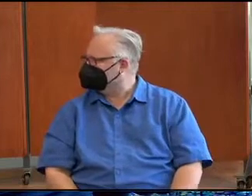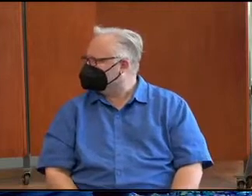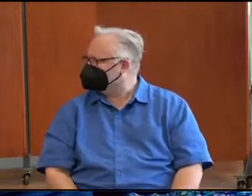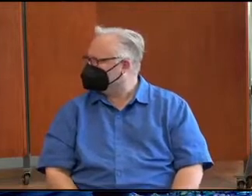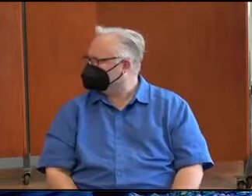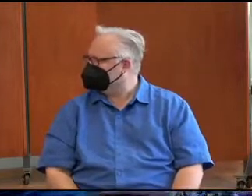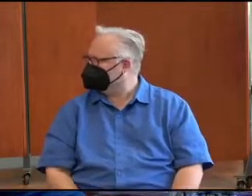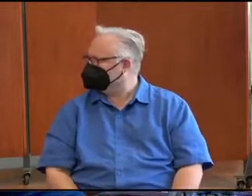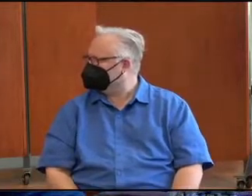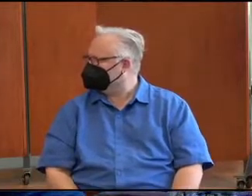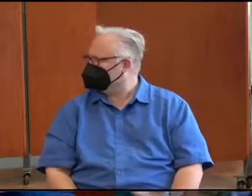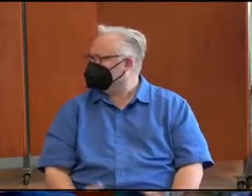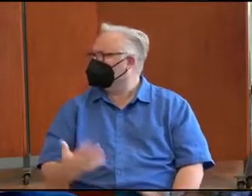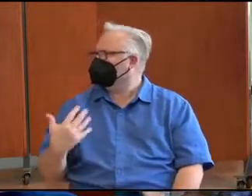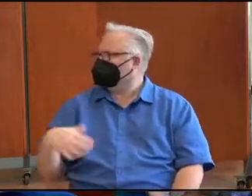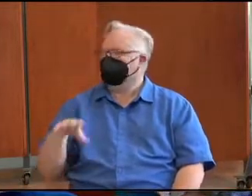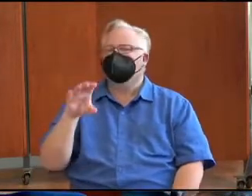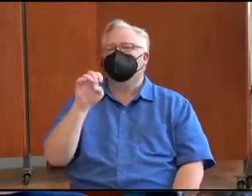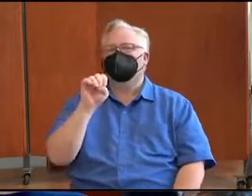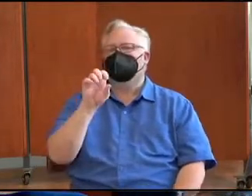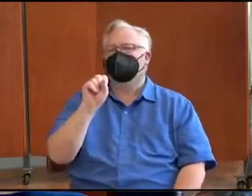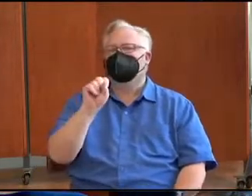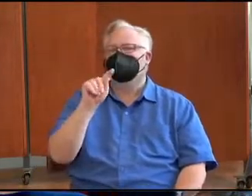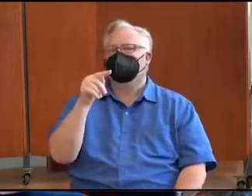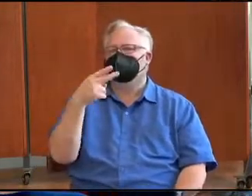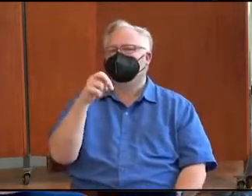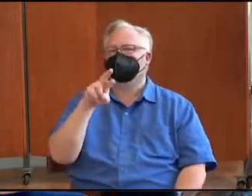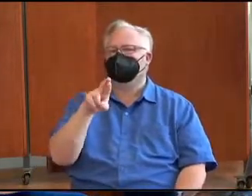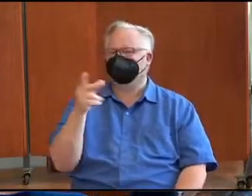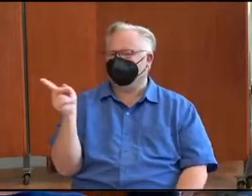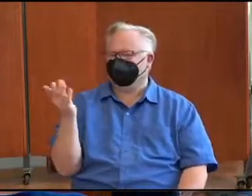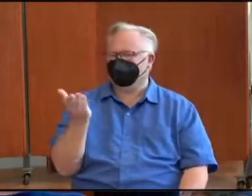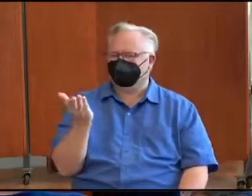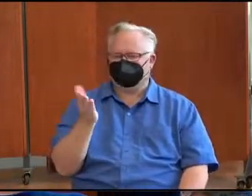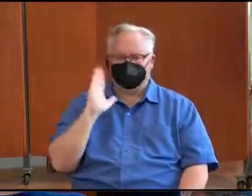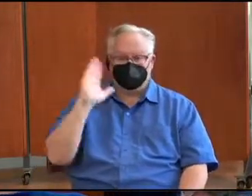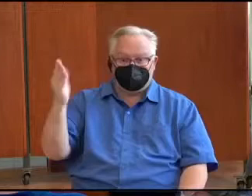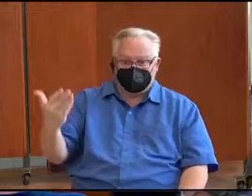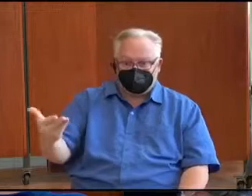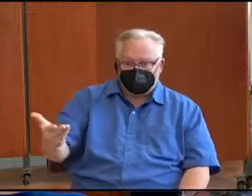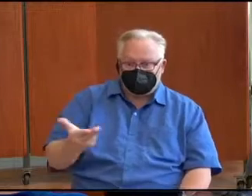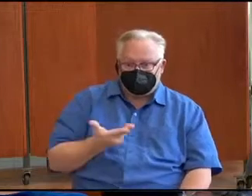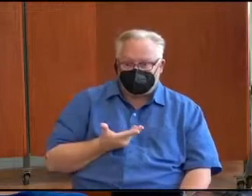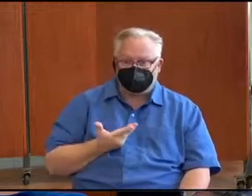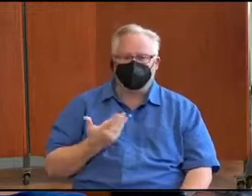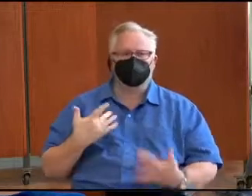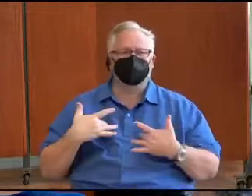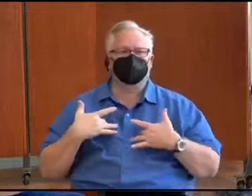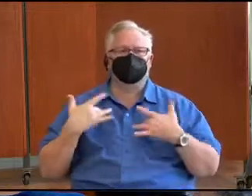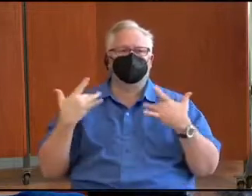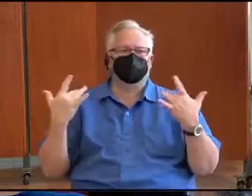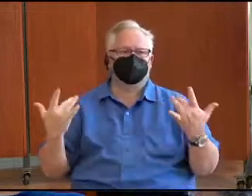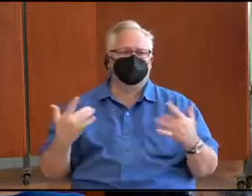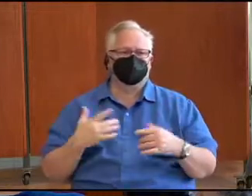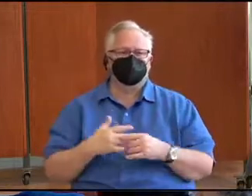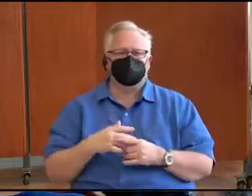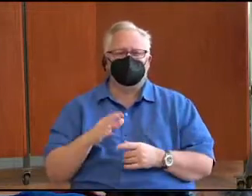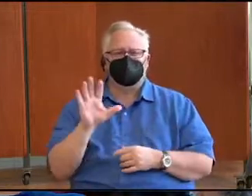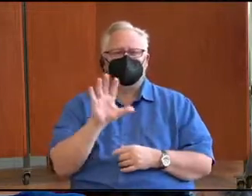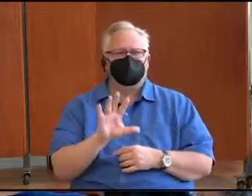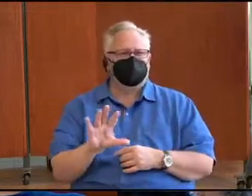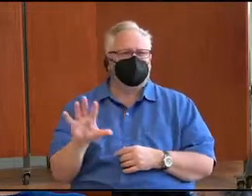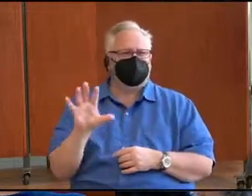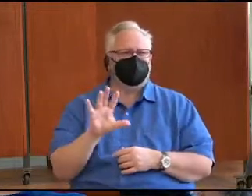this morning. Oh, Esther's here. Hello, welcome. How you doing? It's good to see